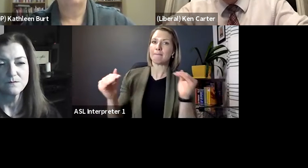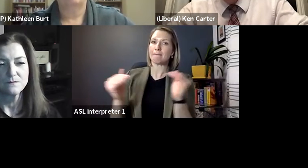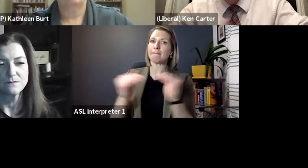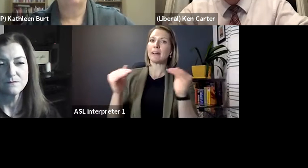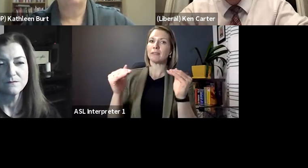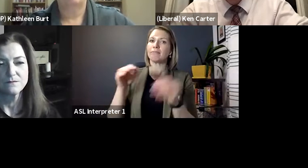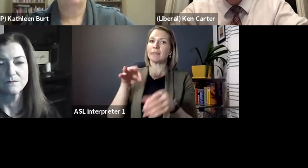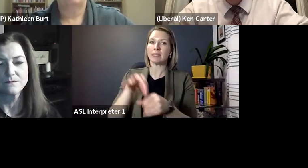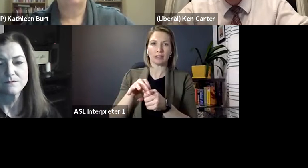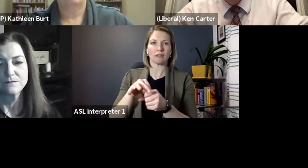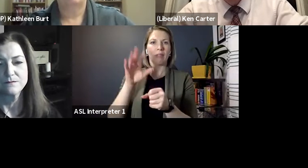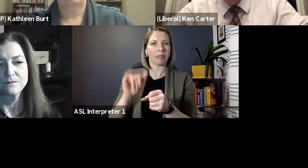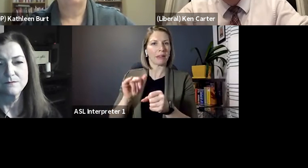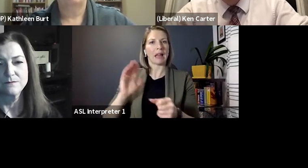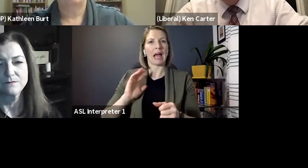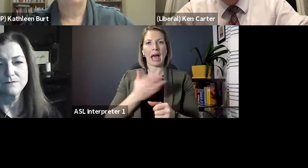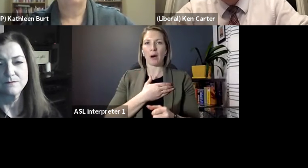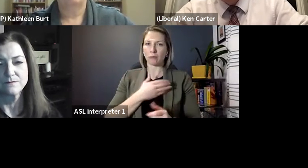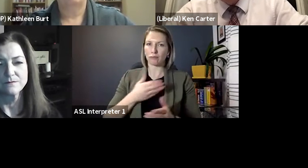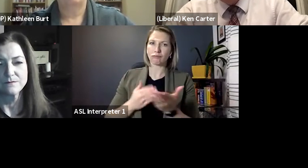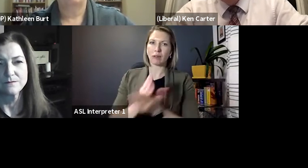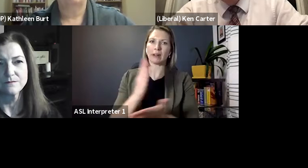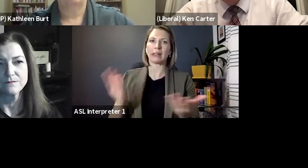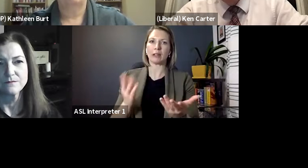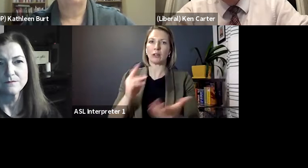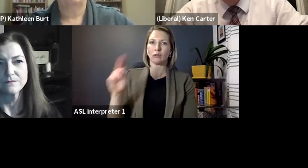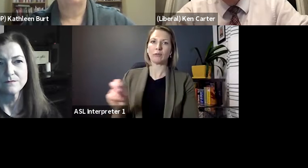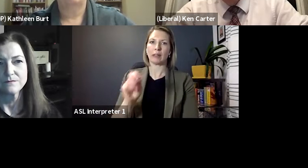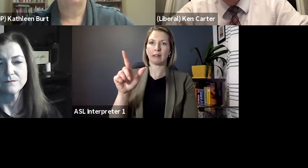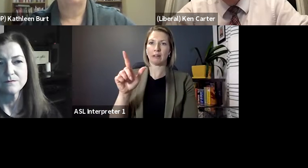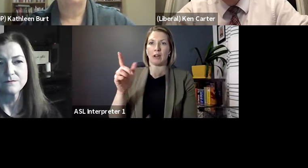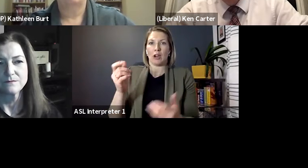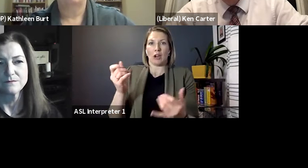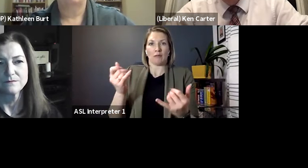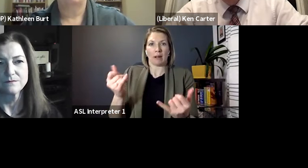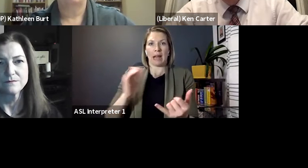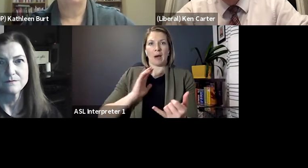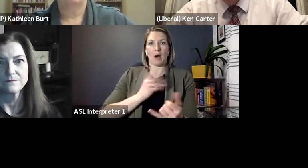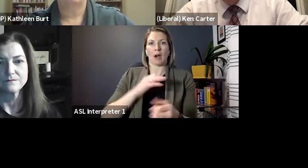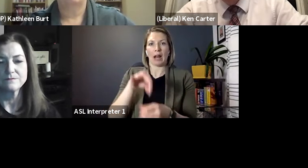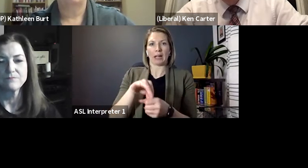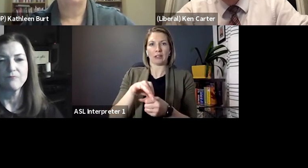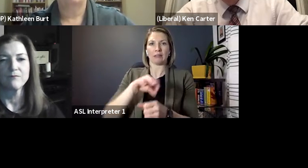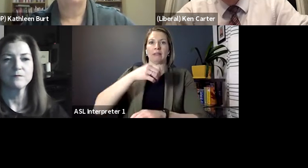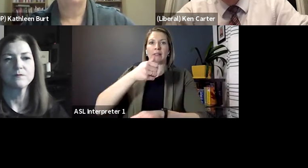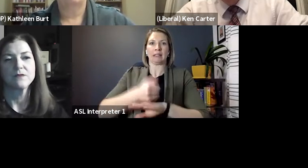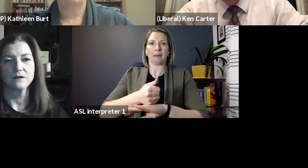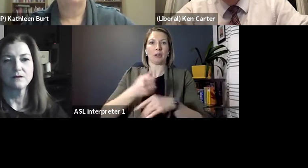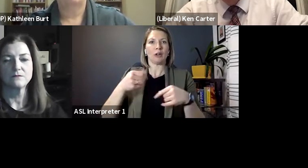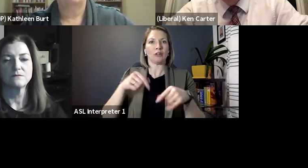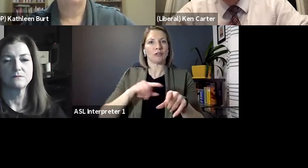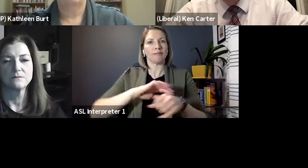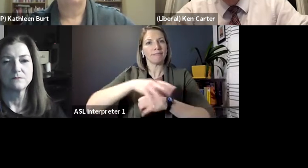rights. This provincial election in Newfoundland and Labrador is being held during a pandemic and during winter. That can create